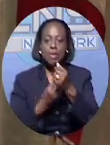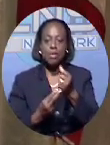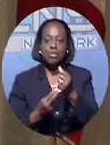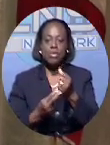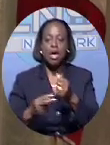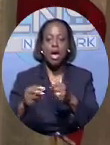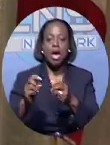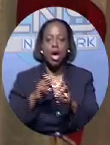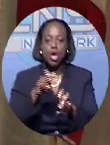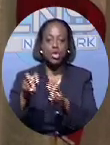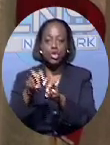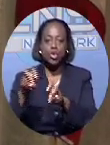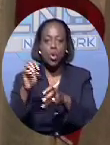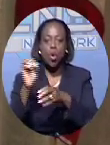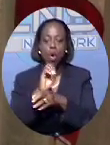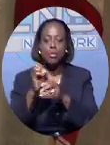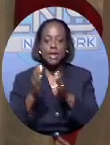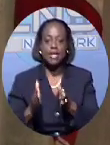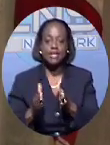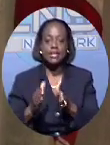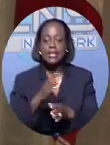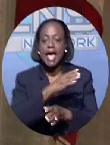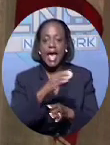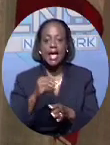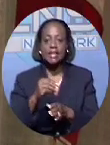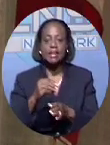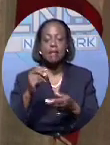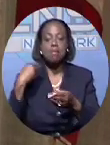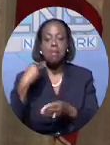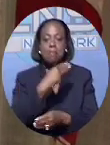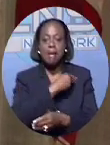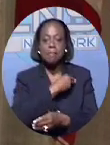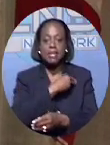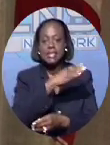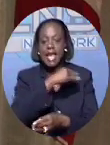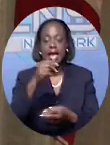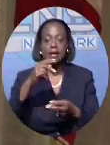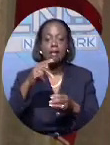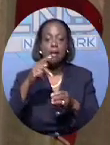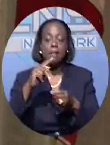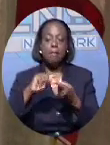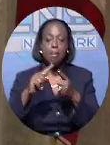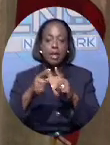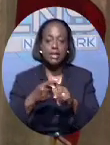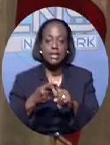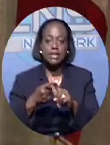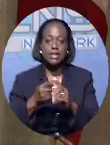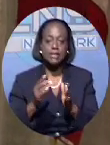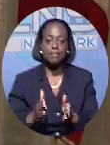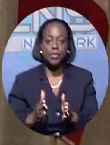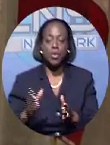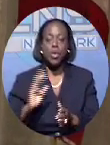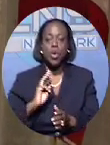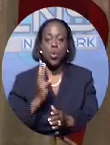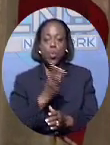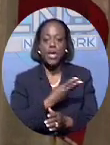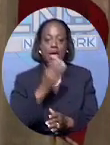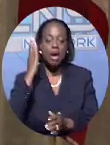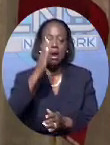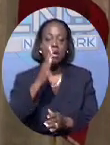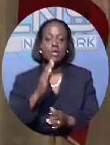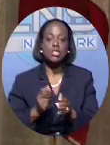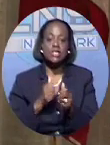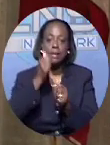operators, our allied members, and our strategic partners. We are on pace to surpass our numbers here